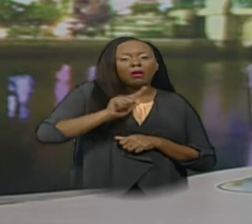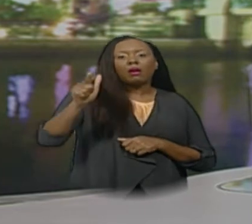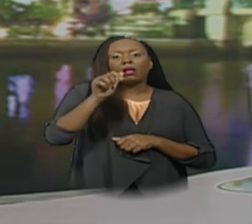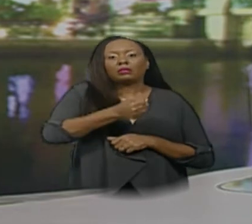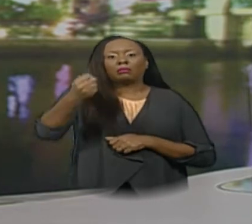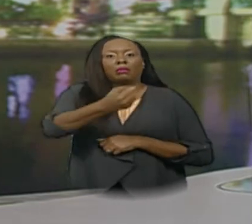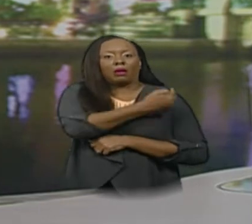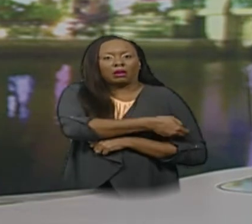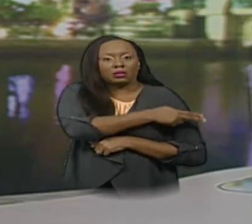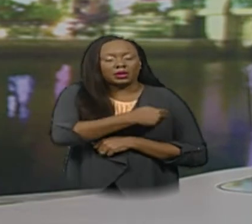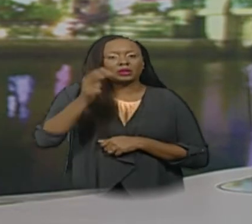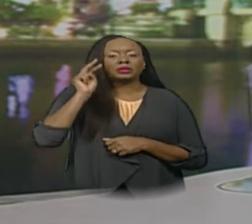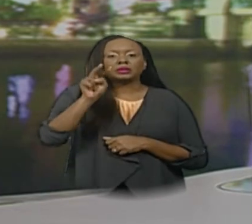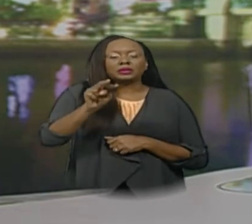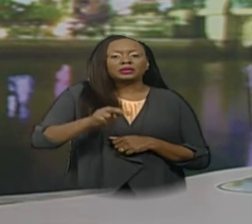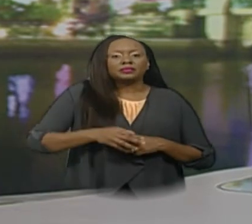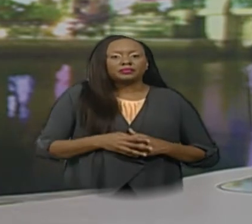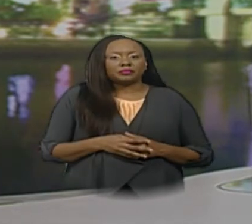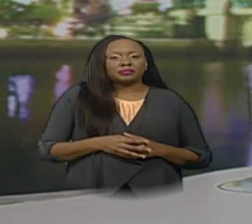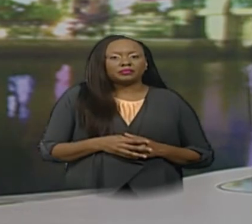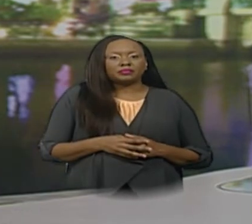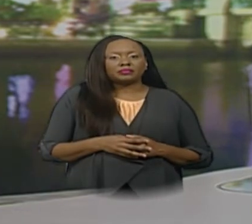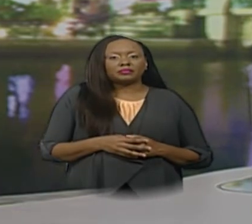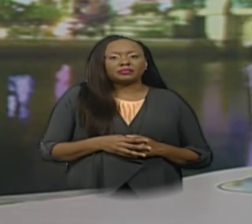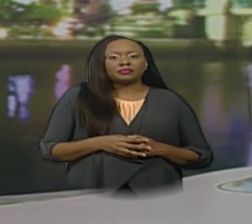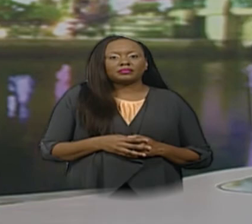recent attack. We get more in this report.